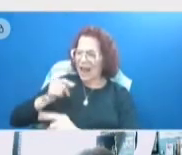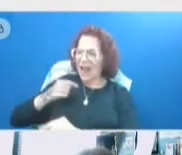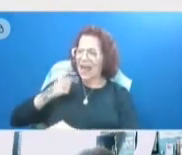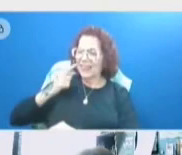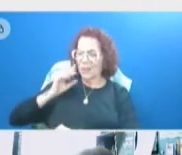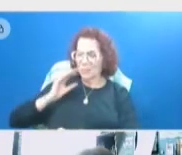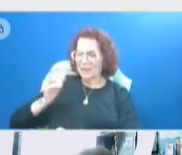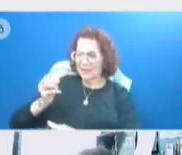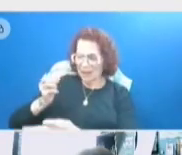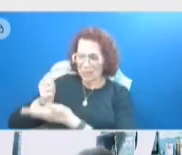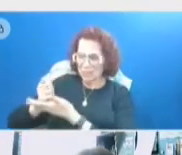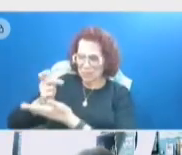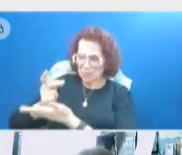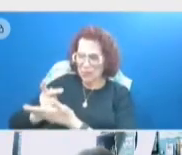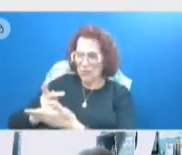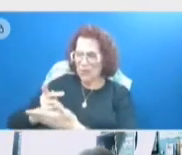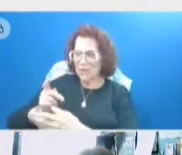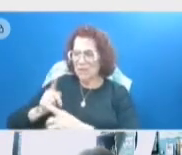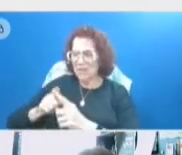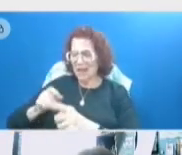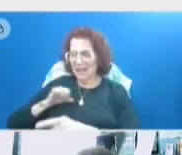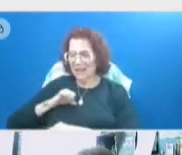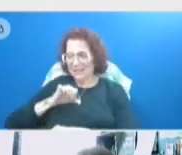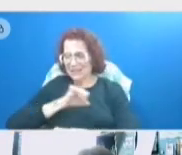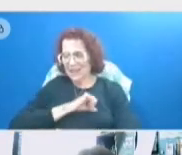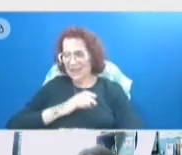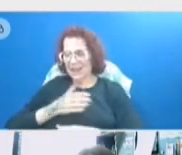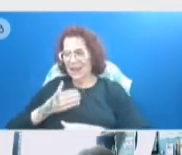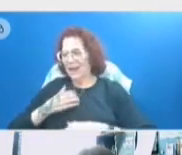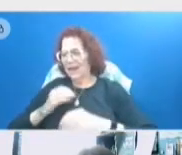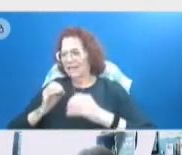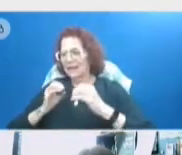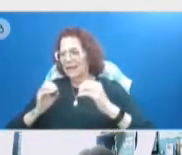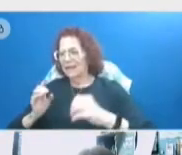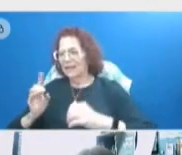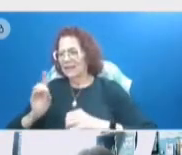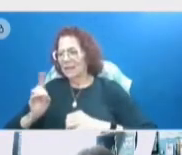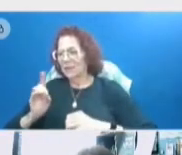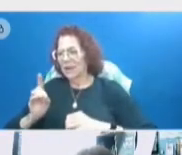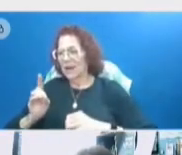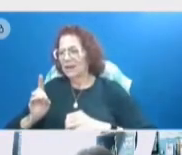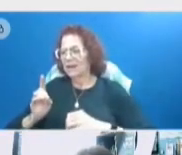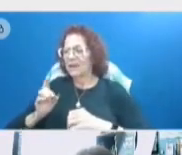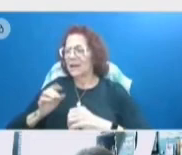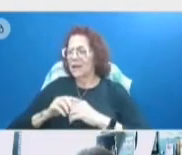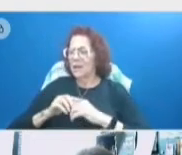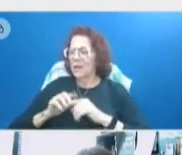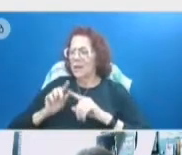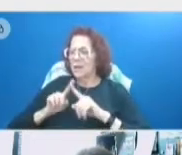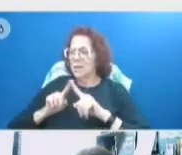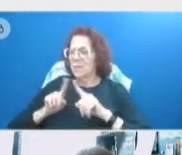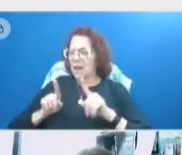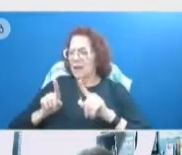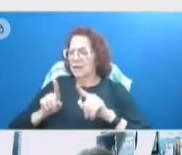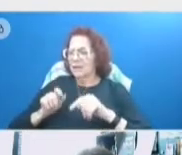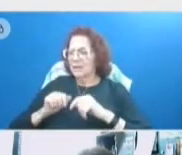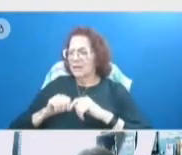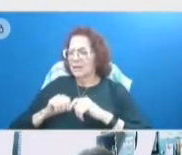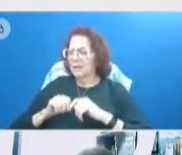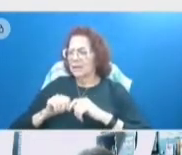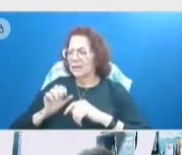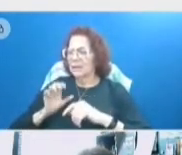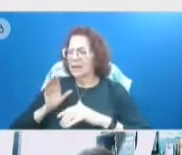This is nothing against my Democratic colleagues, but the reality is that this Enforcement Council position is now totally controlled by one